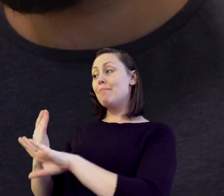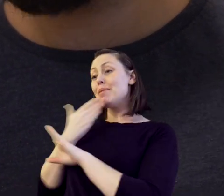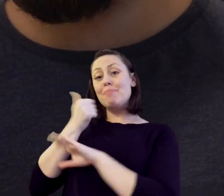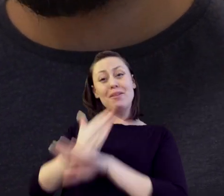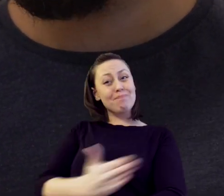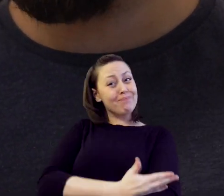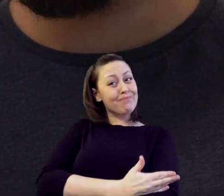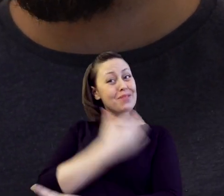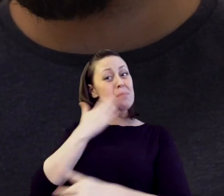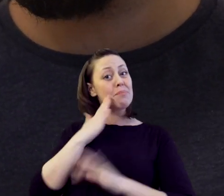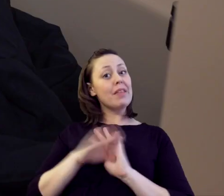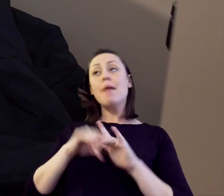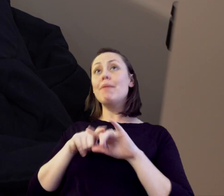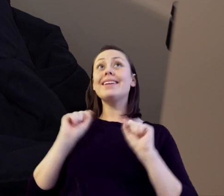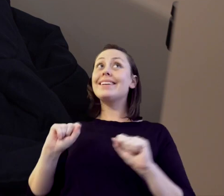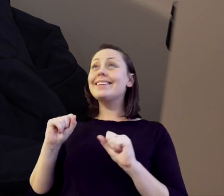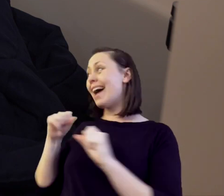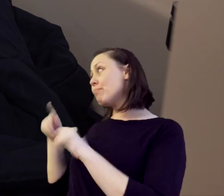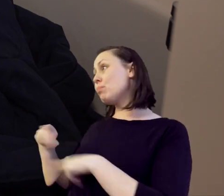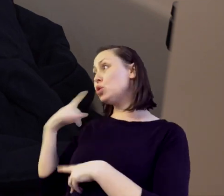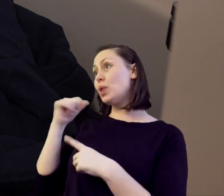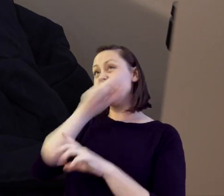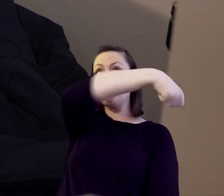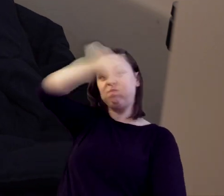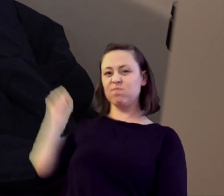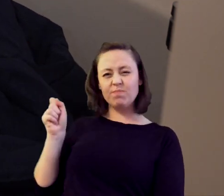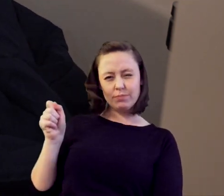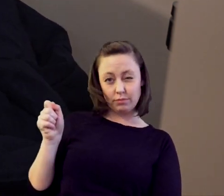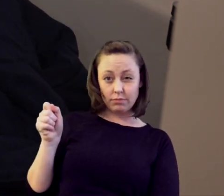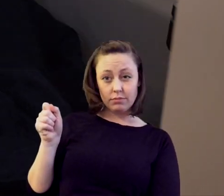Might be a little bit better than the bath, mate. Ah, but can purple do this?